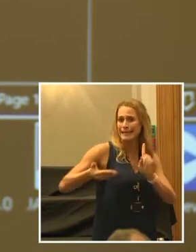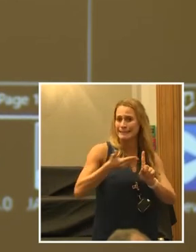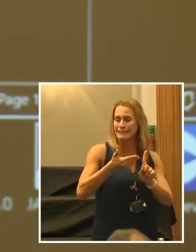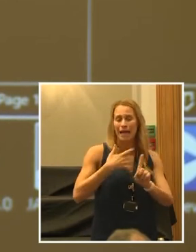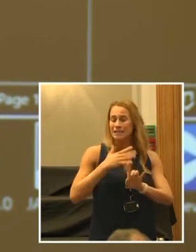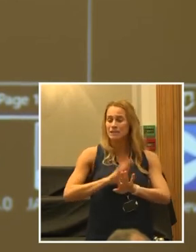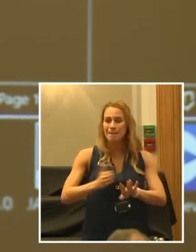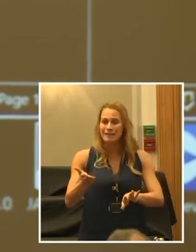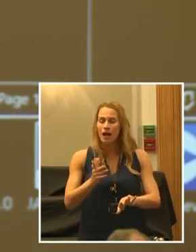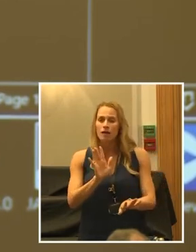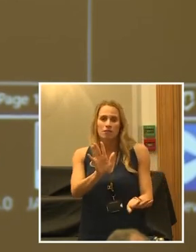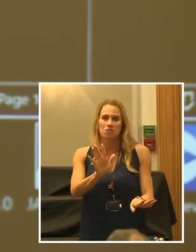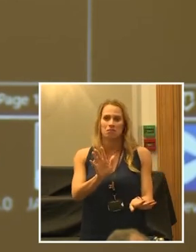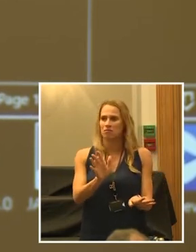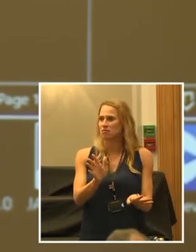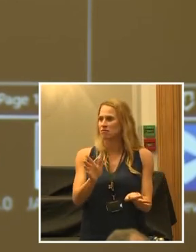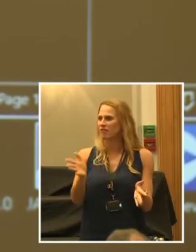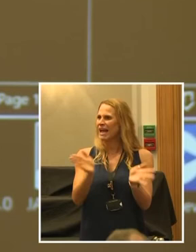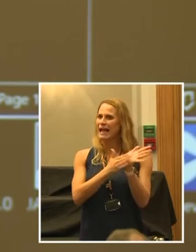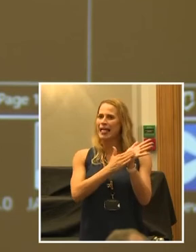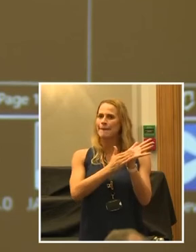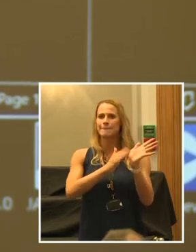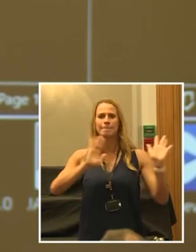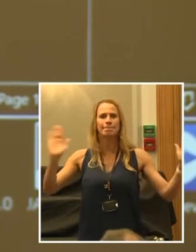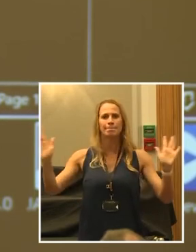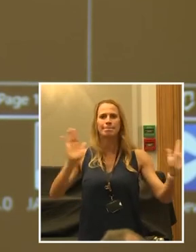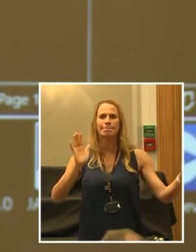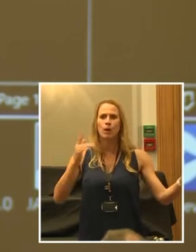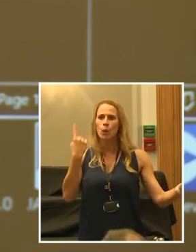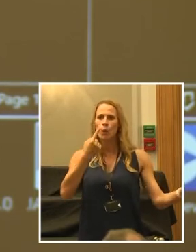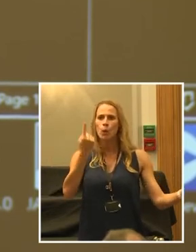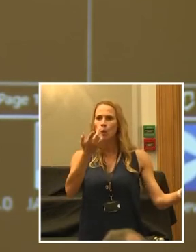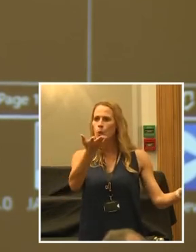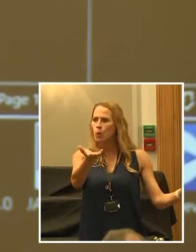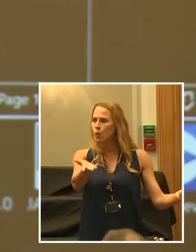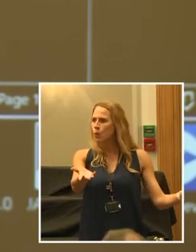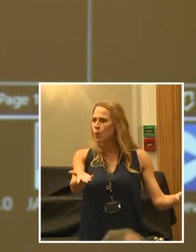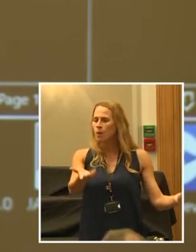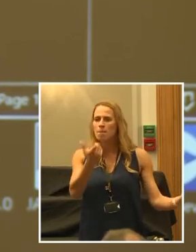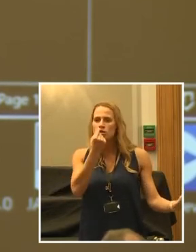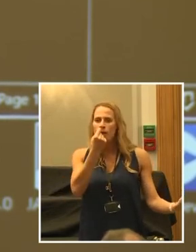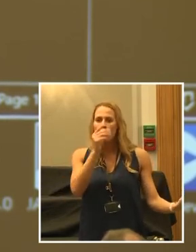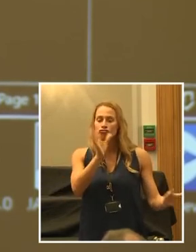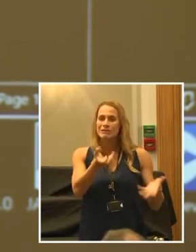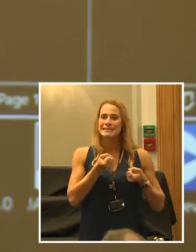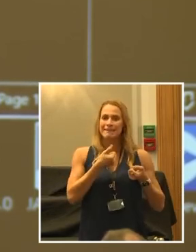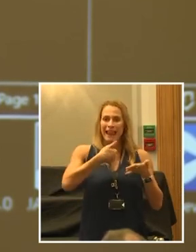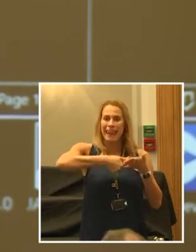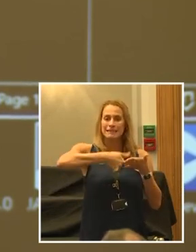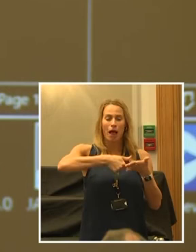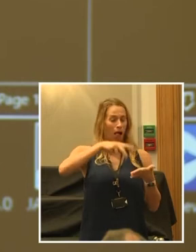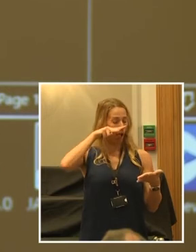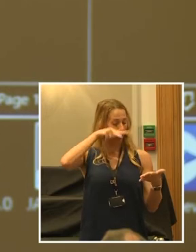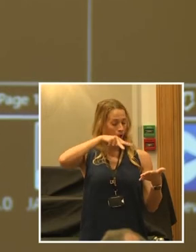be, for example, let's have another clap. I haven't had a clap in a while. But who in the room has had a situation where they've got a letter and you've struggled to